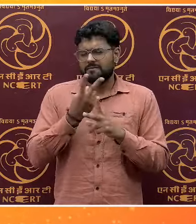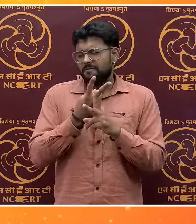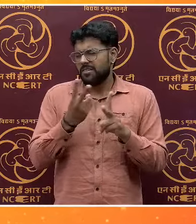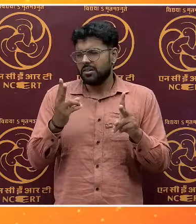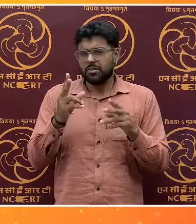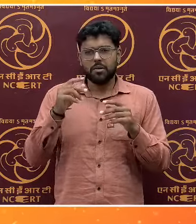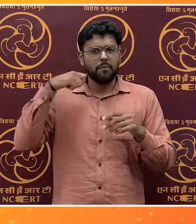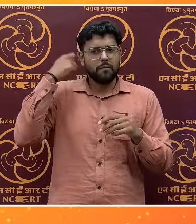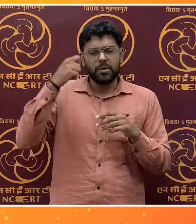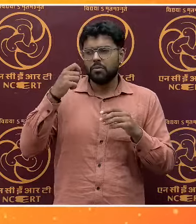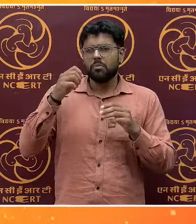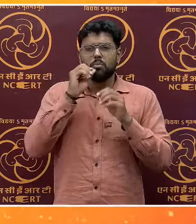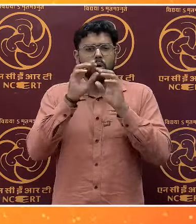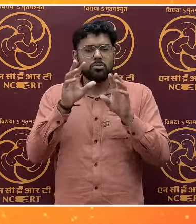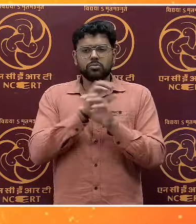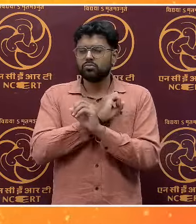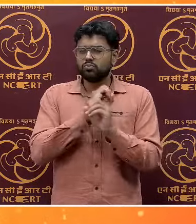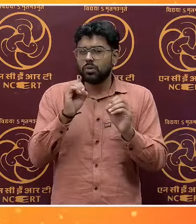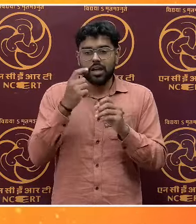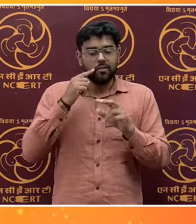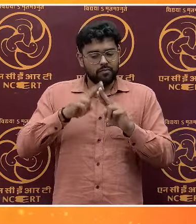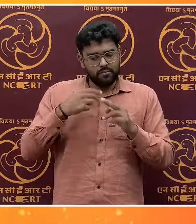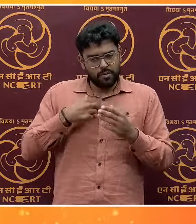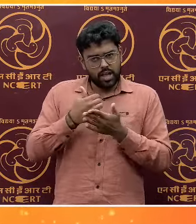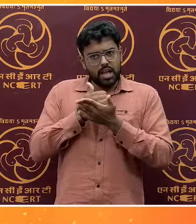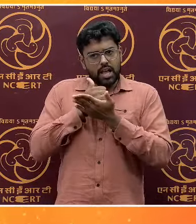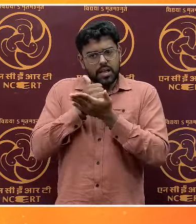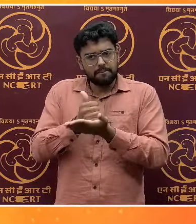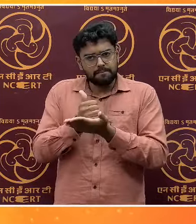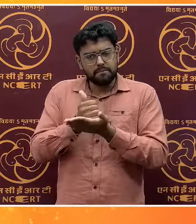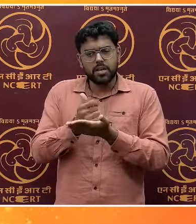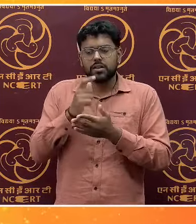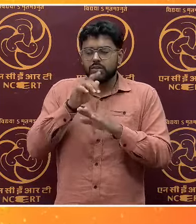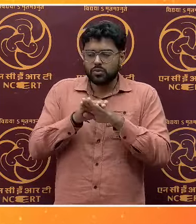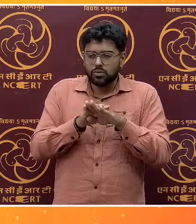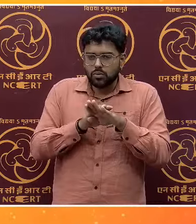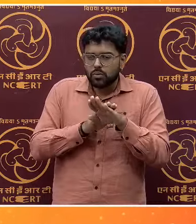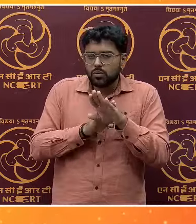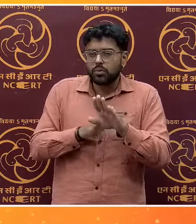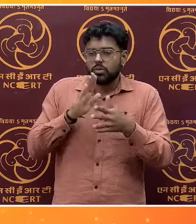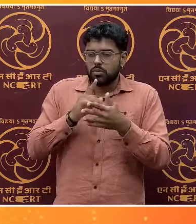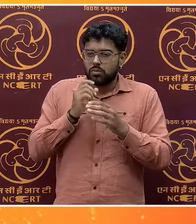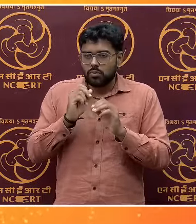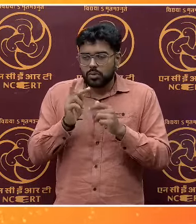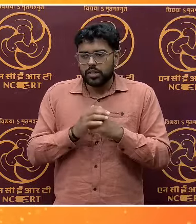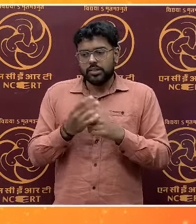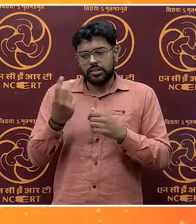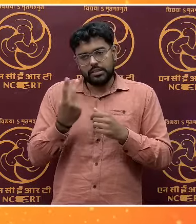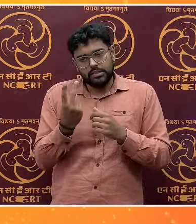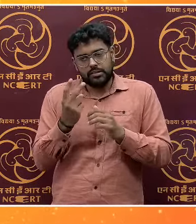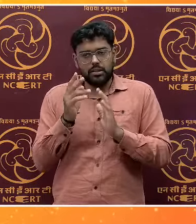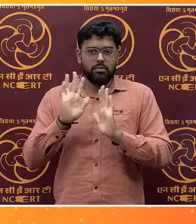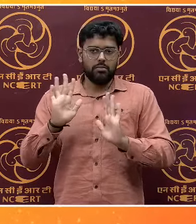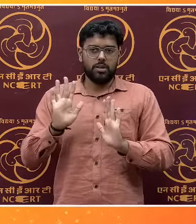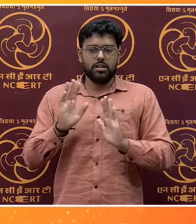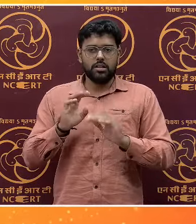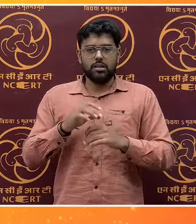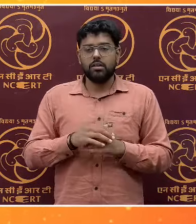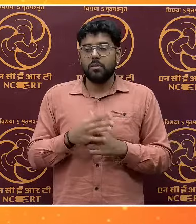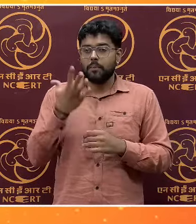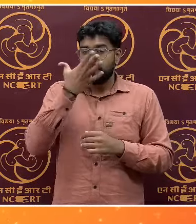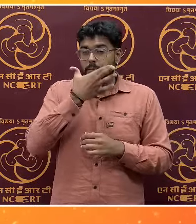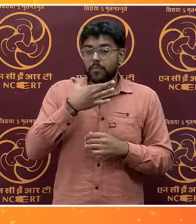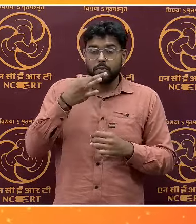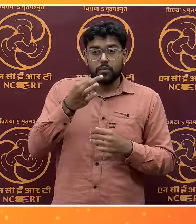media that you are helping. If you are helping someone, be kind and slow enough that that person and you only know about That it. is such a